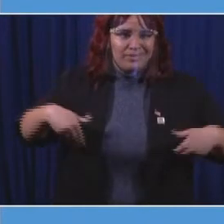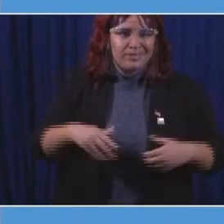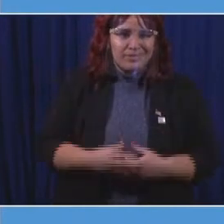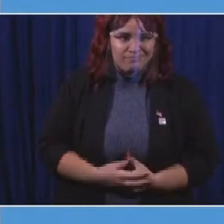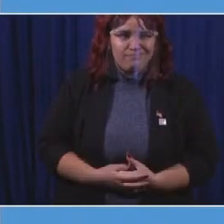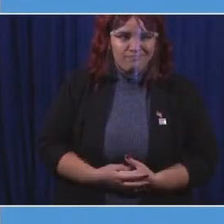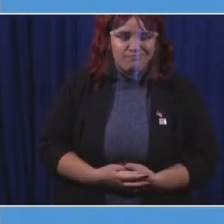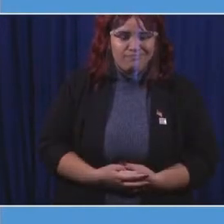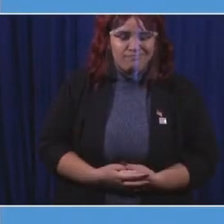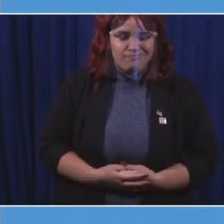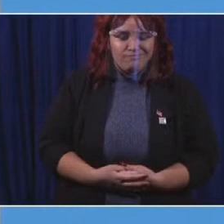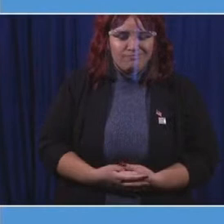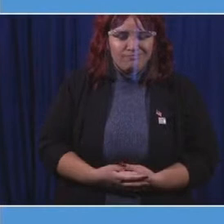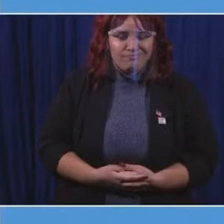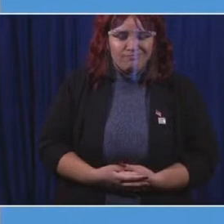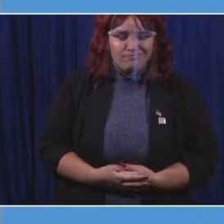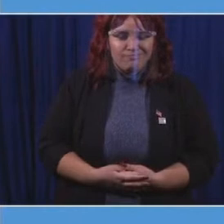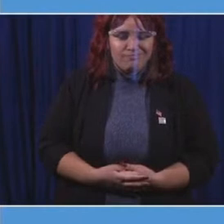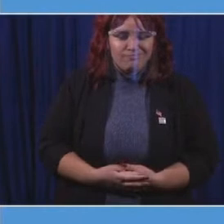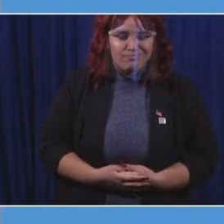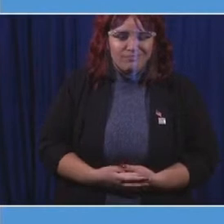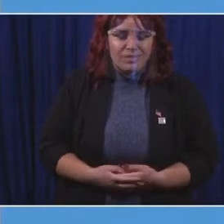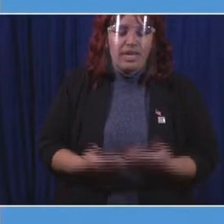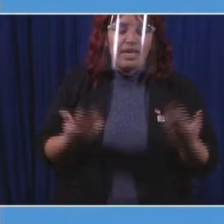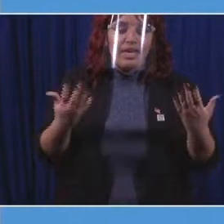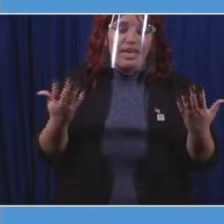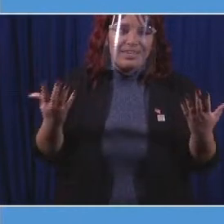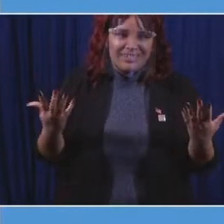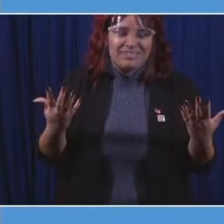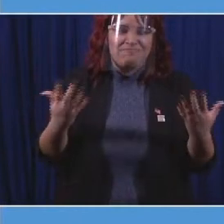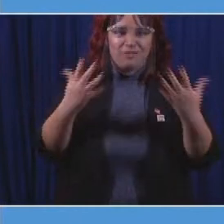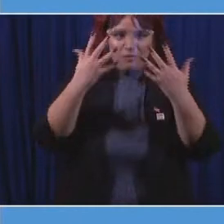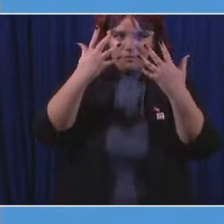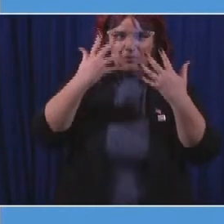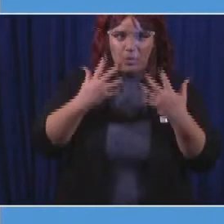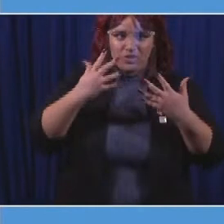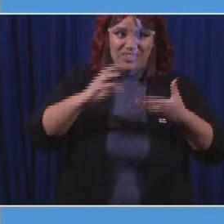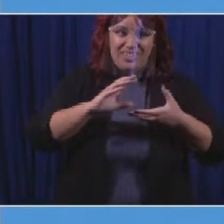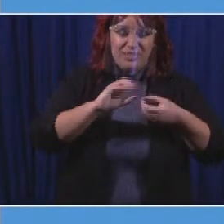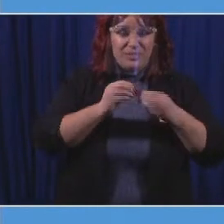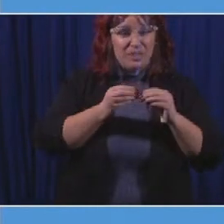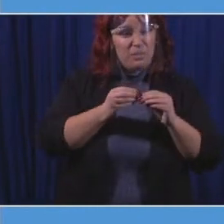And it certainly, unfortunately, is a high level.